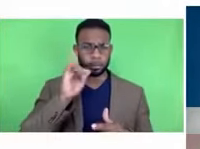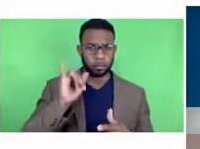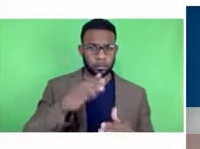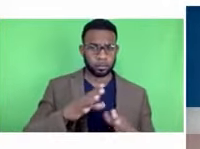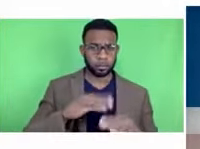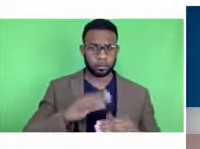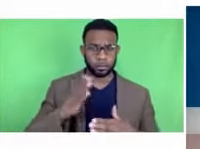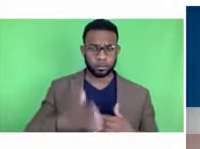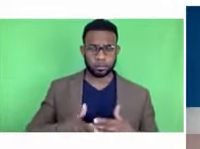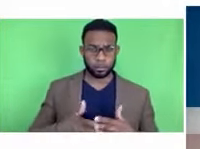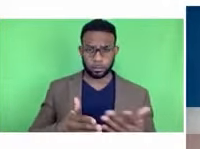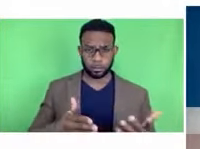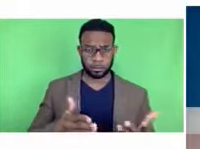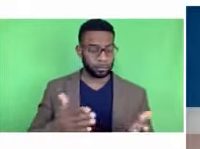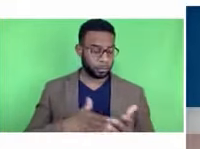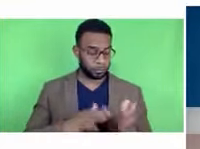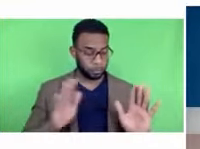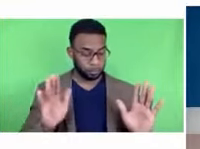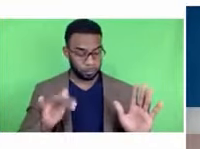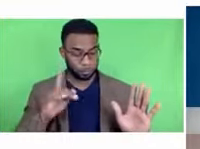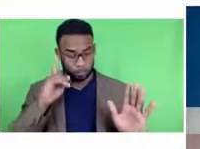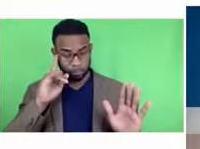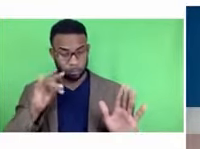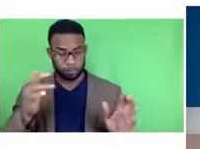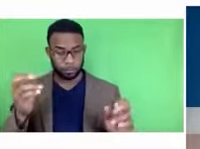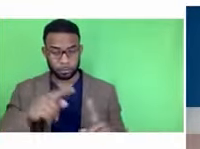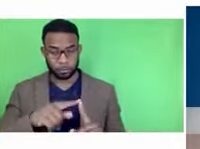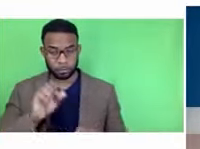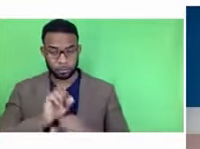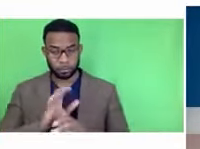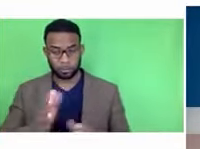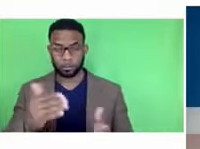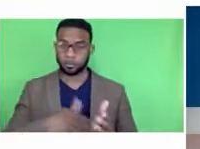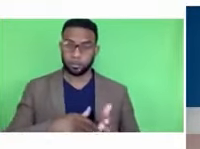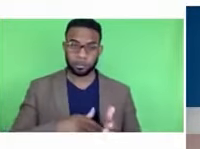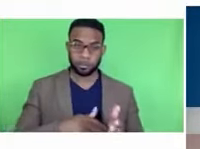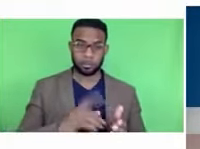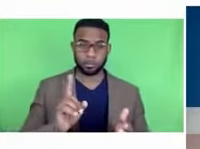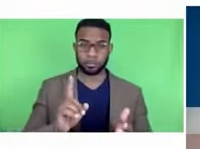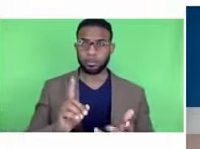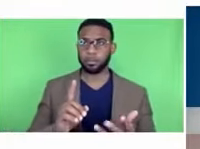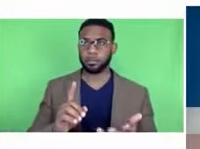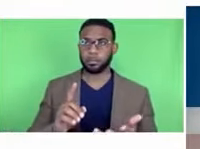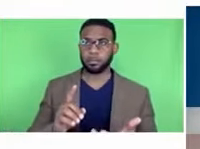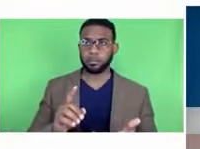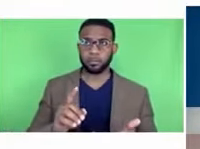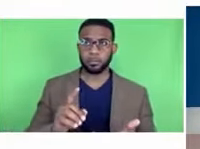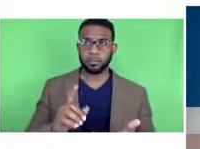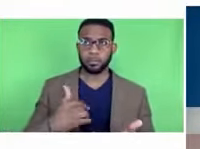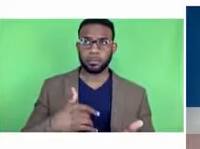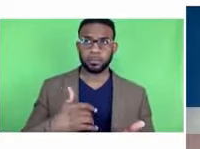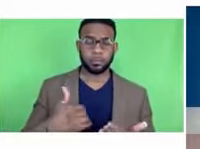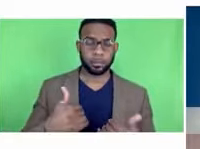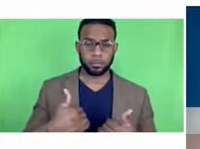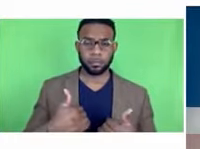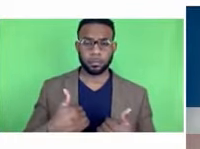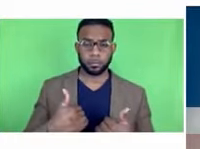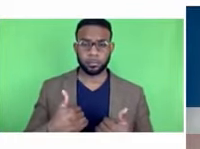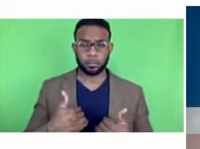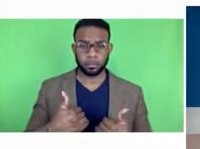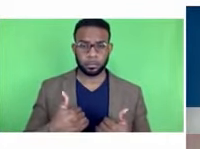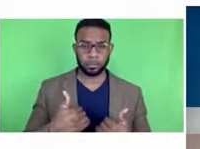end? As again, I think that comes back to the employer again, where, you know, we've got the sort